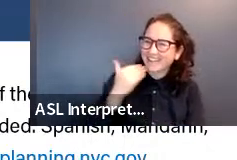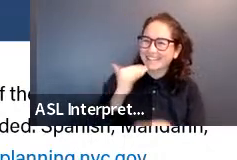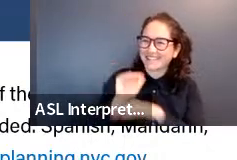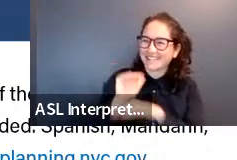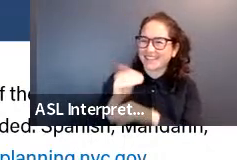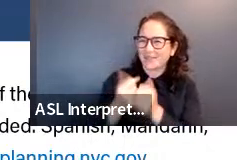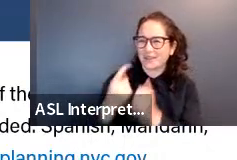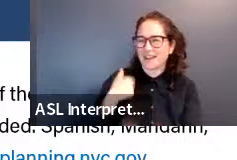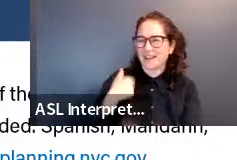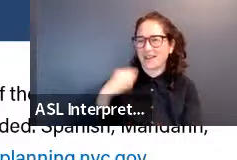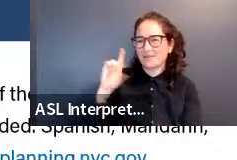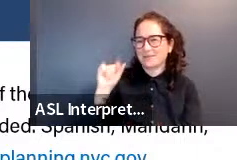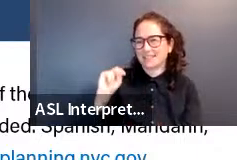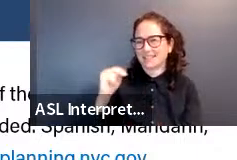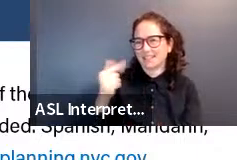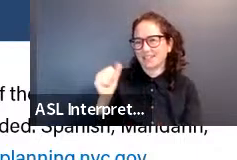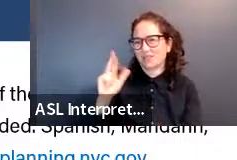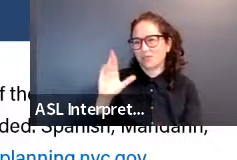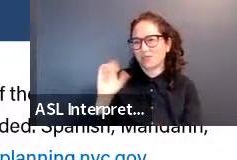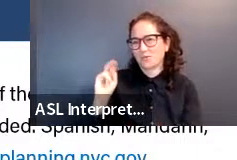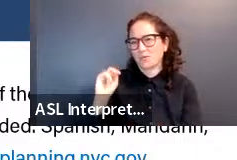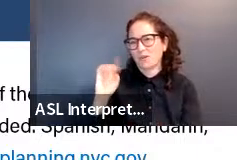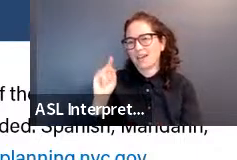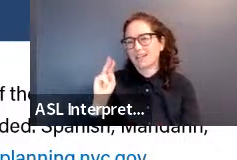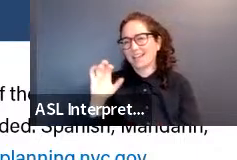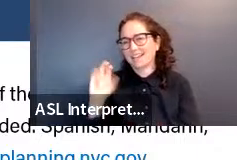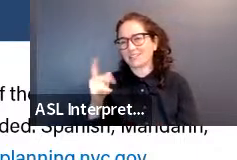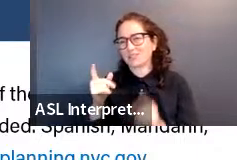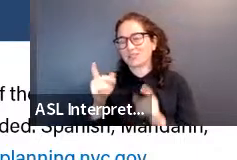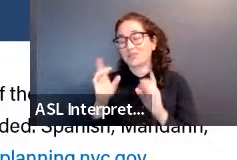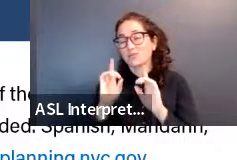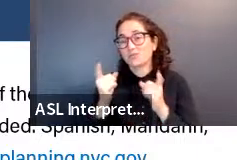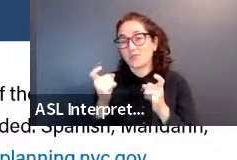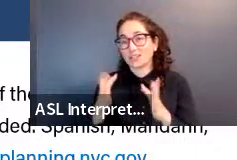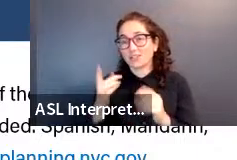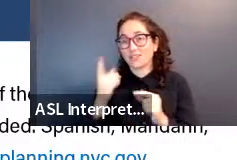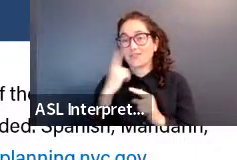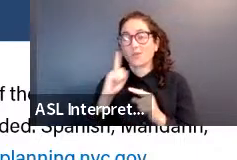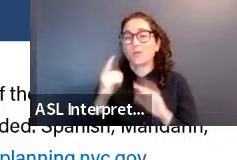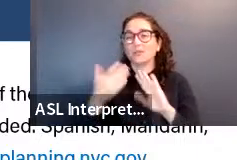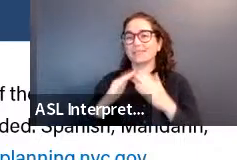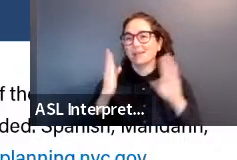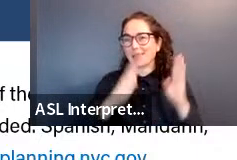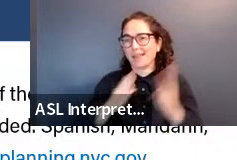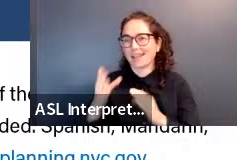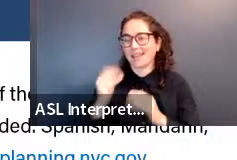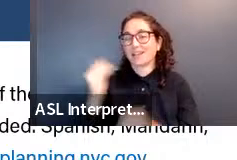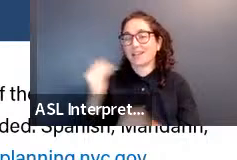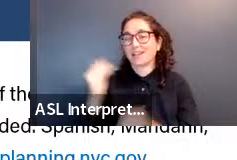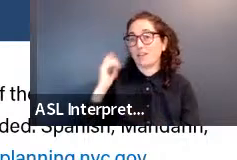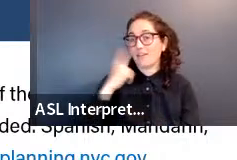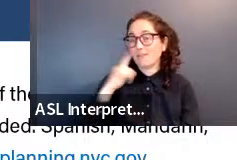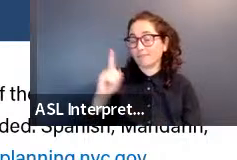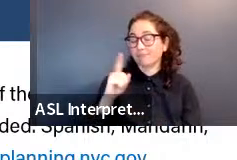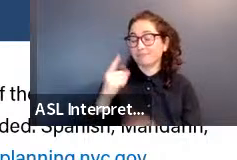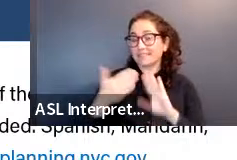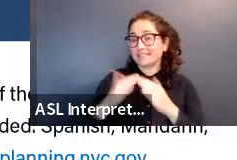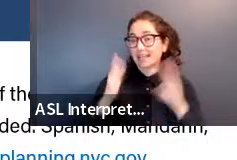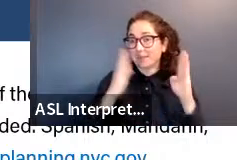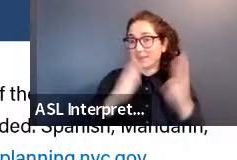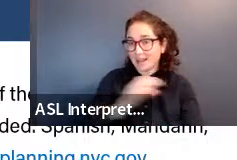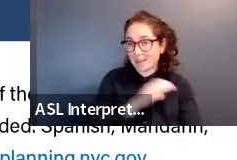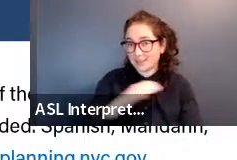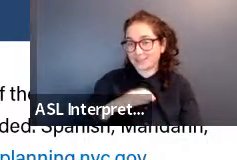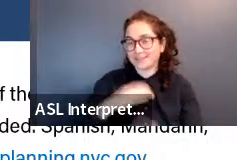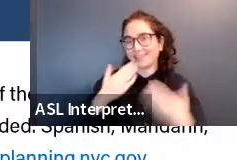I'm Dan Gorodnick, director of the Department of City Planning and chair of the City Planning Commission. Thank you so much for joining